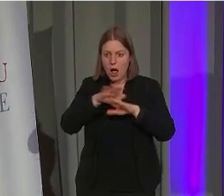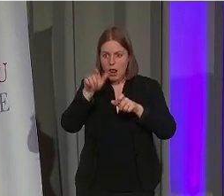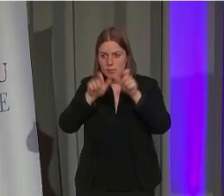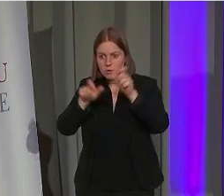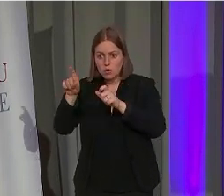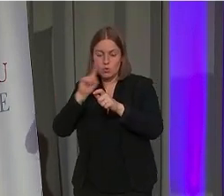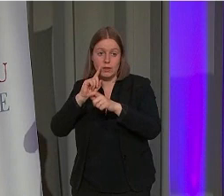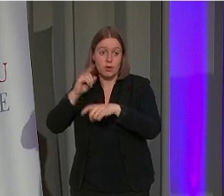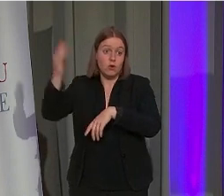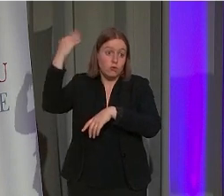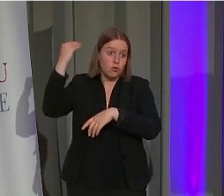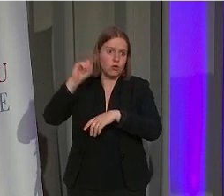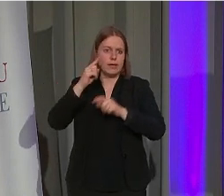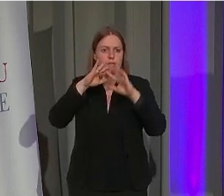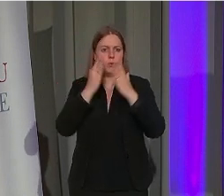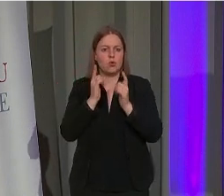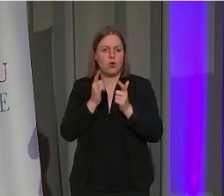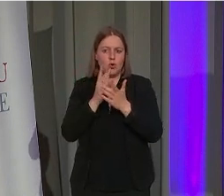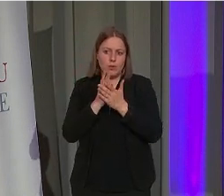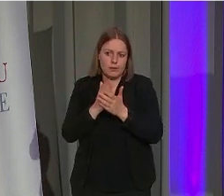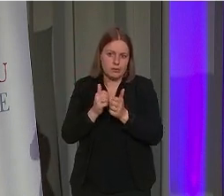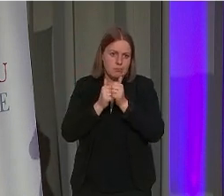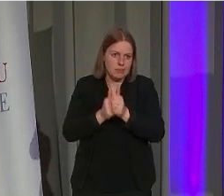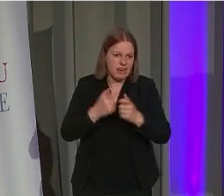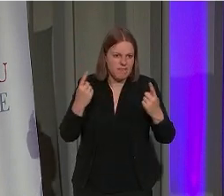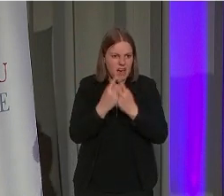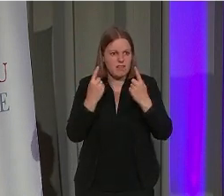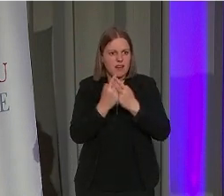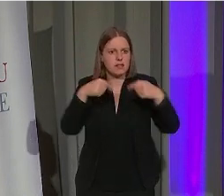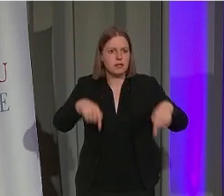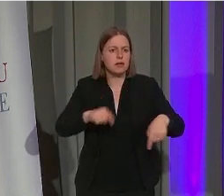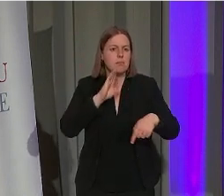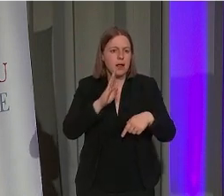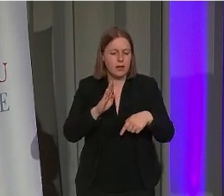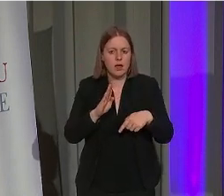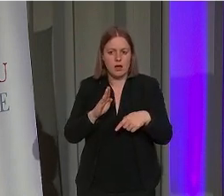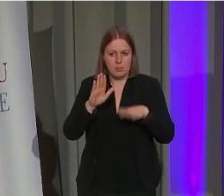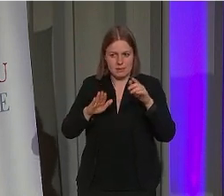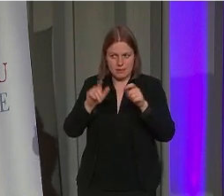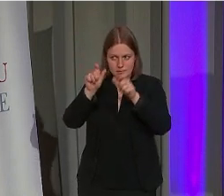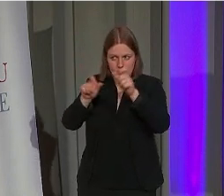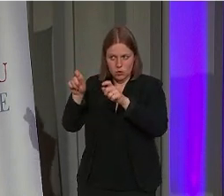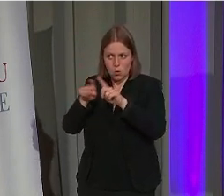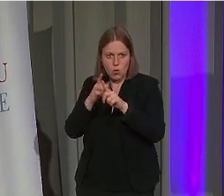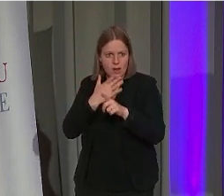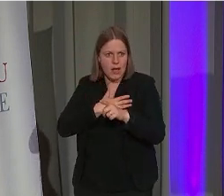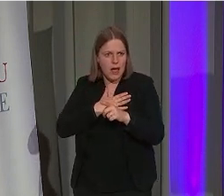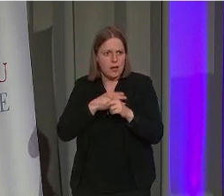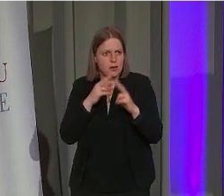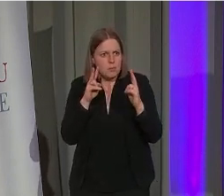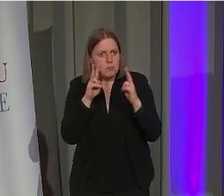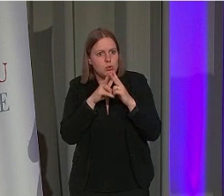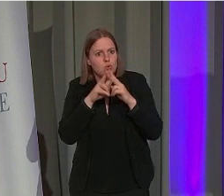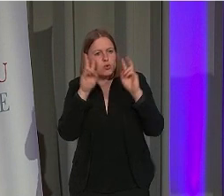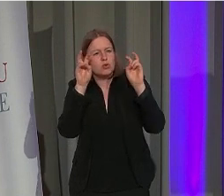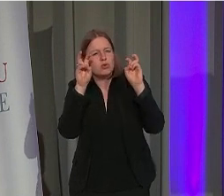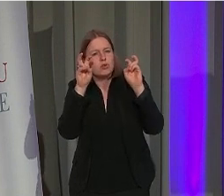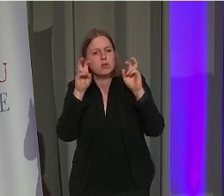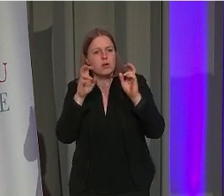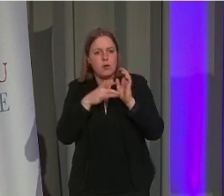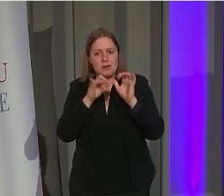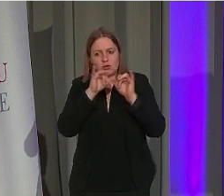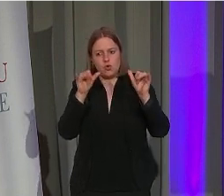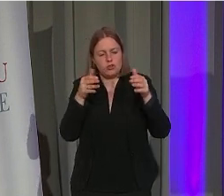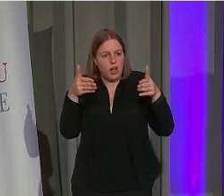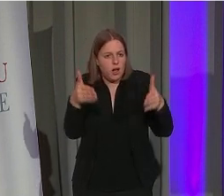because people from America or further than that often want to visit that place. It was also important